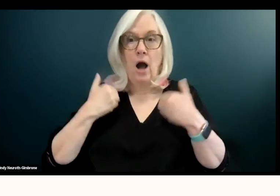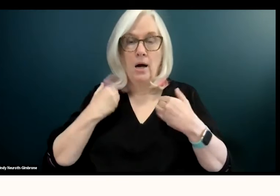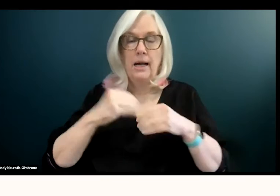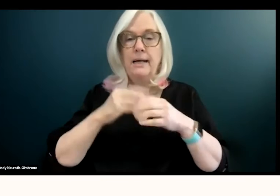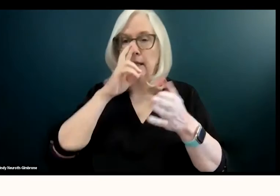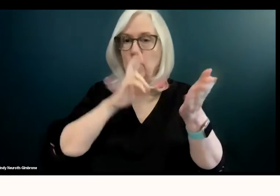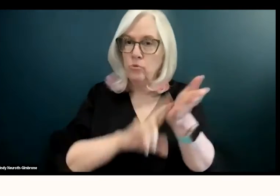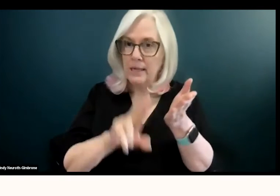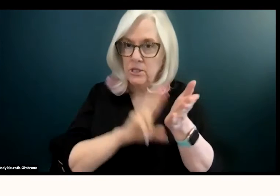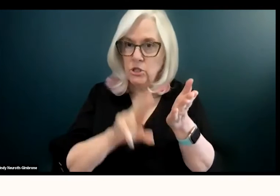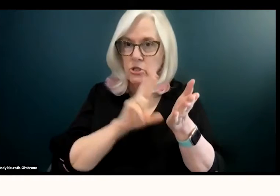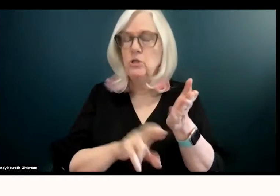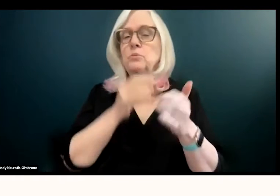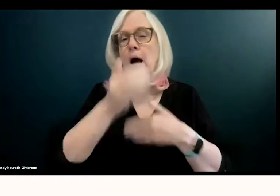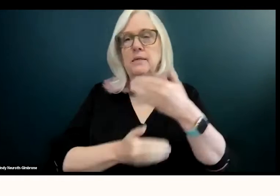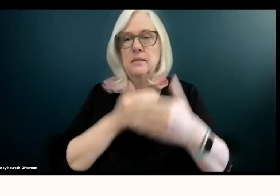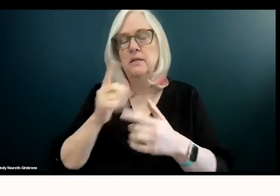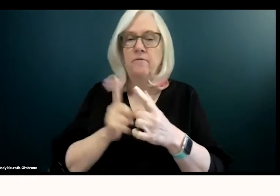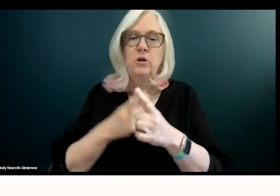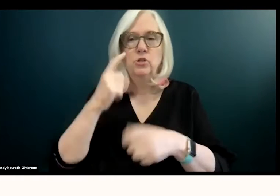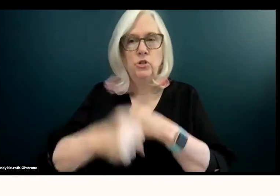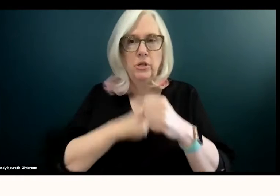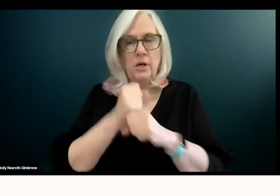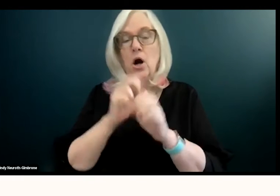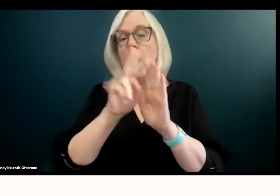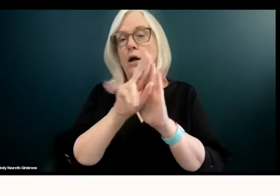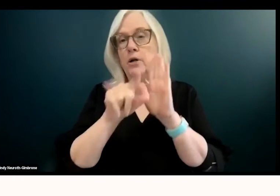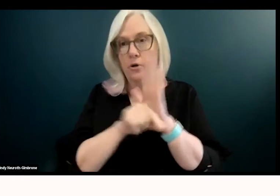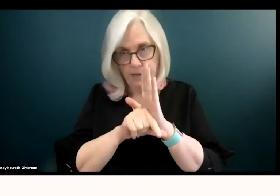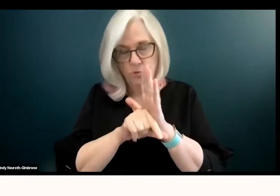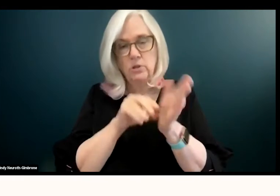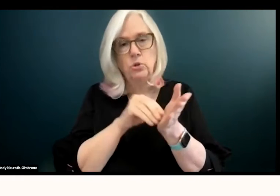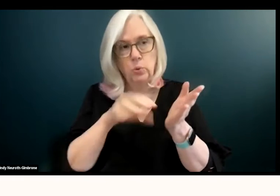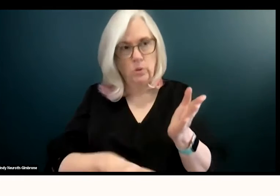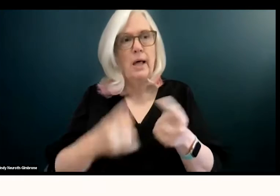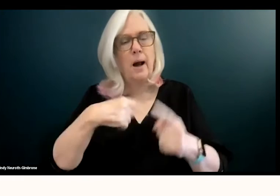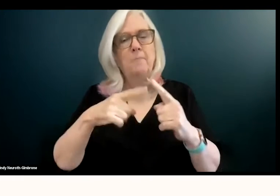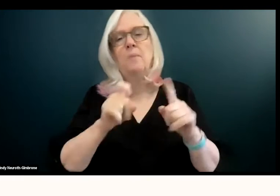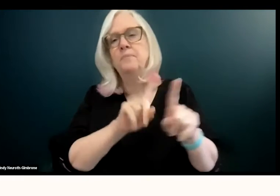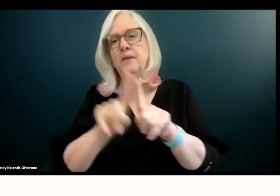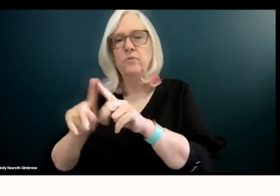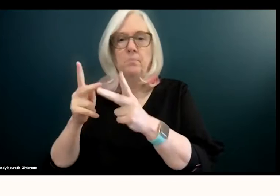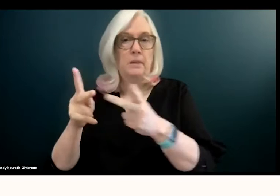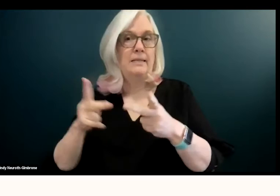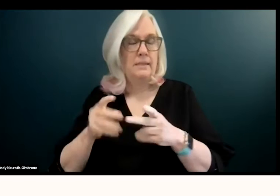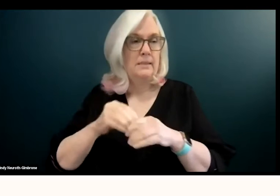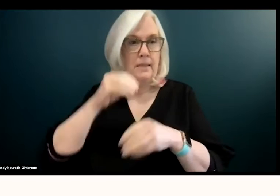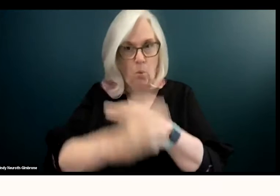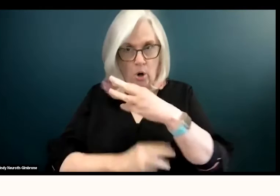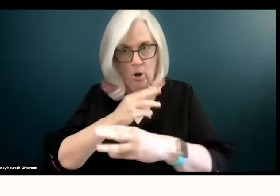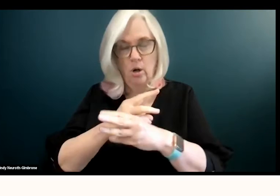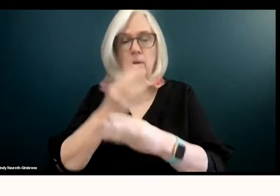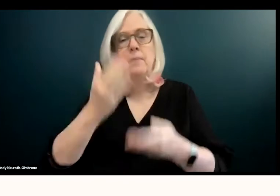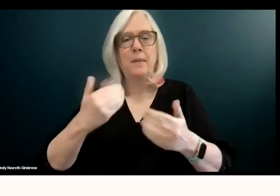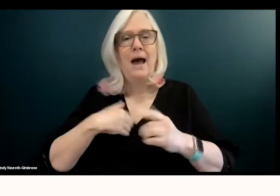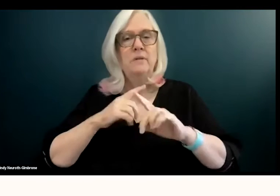They're first-year undergraduate students. They come from different backgrounds, different places in the world, and they might have different perspectives. They might